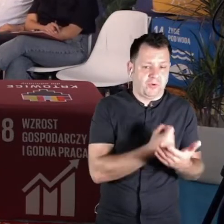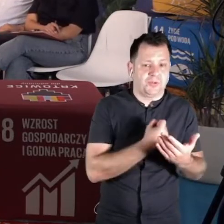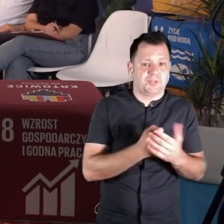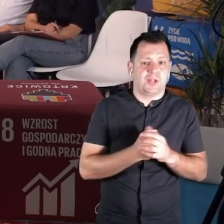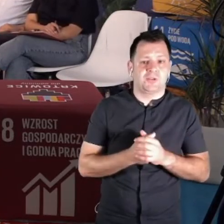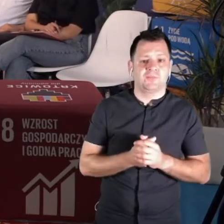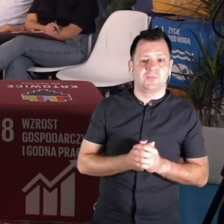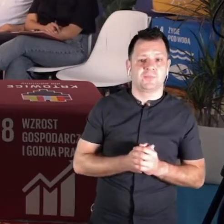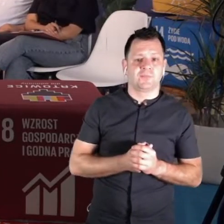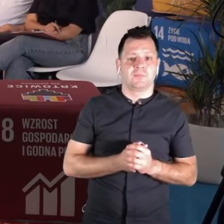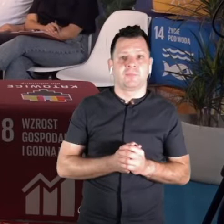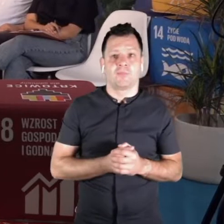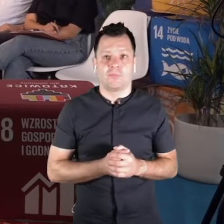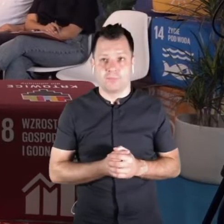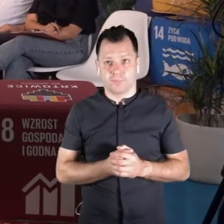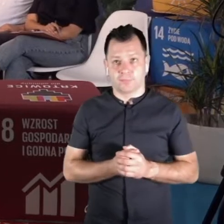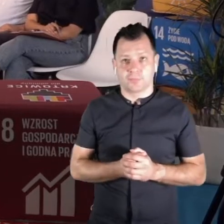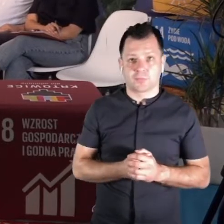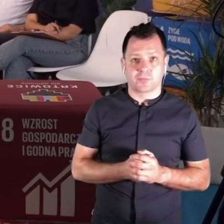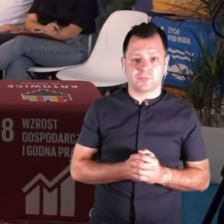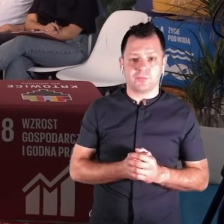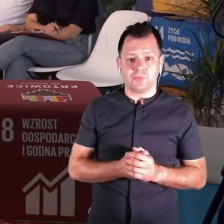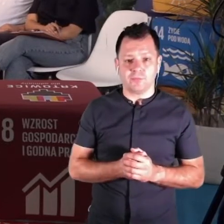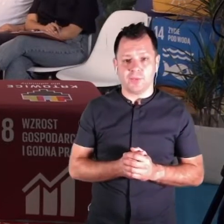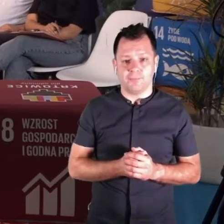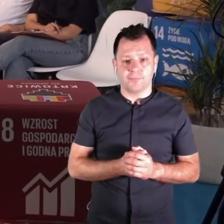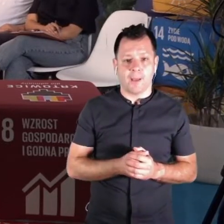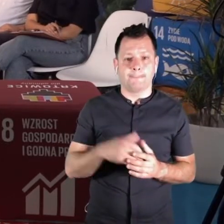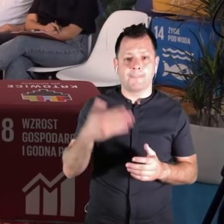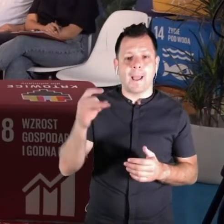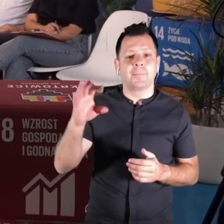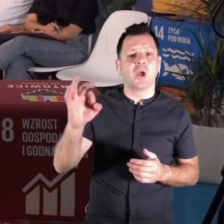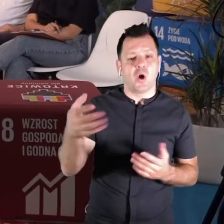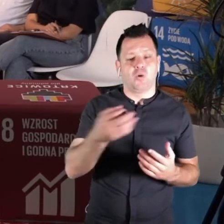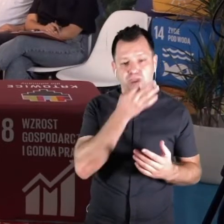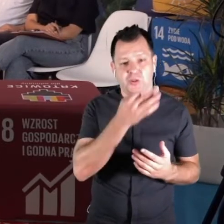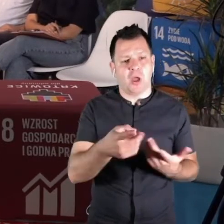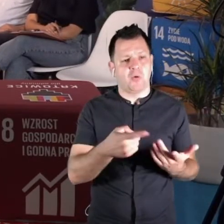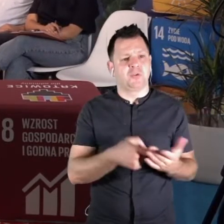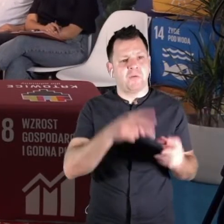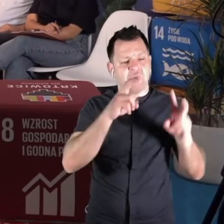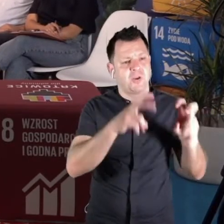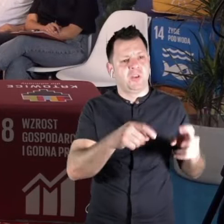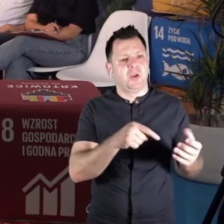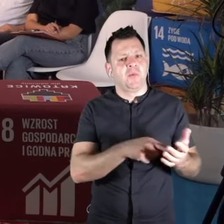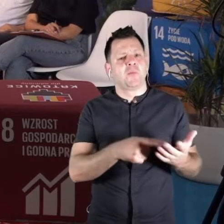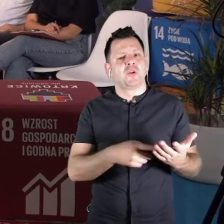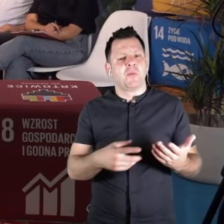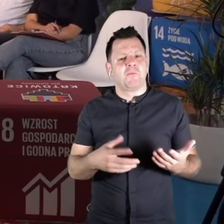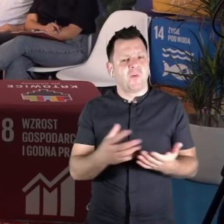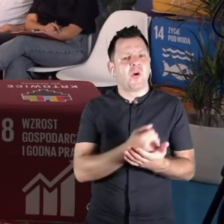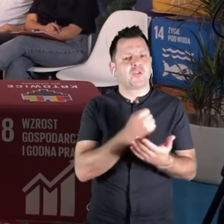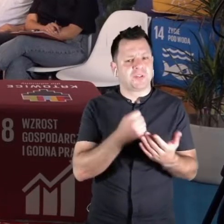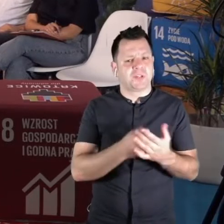wow moment, like, yeah, we should work like this. We should work together with citizens, with our